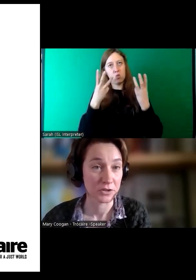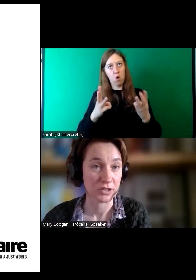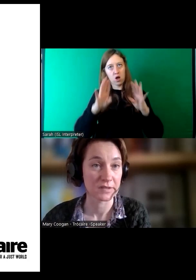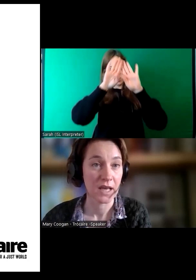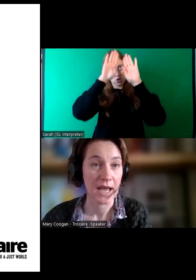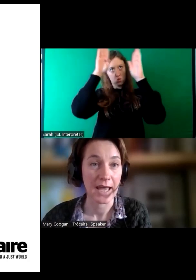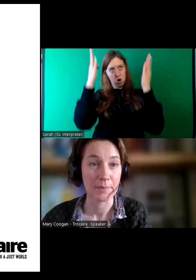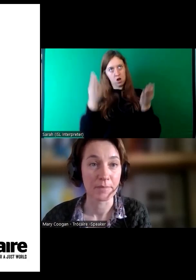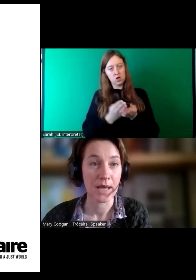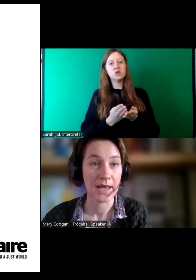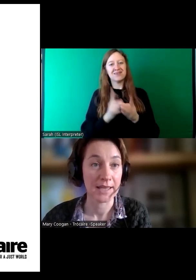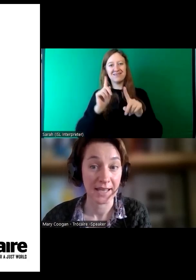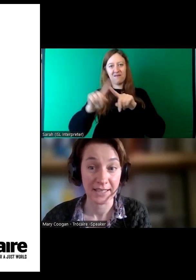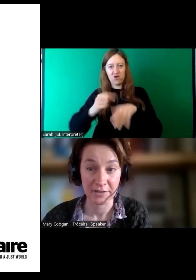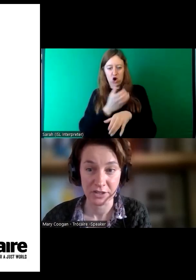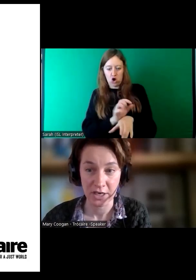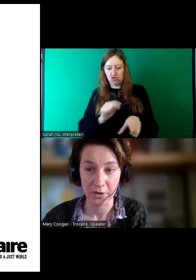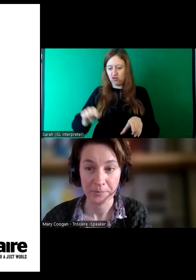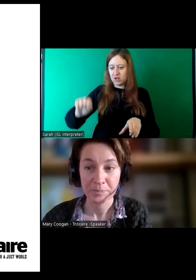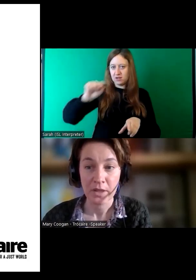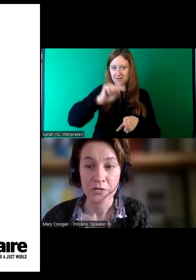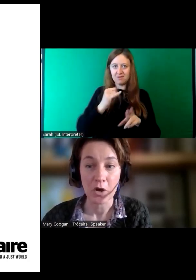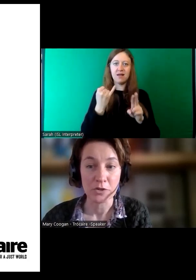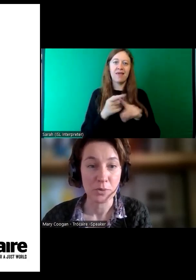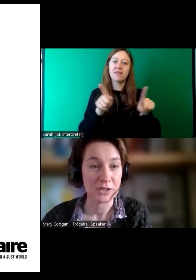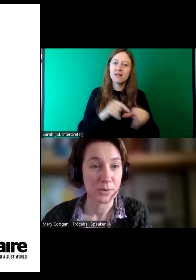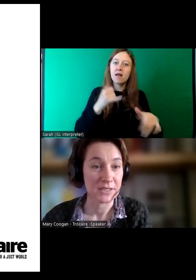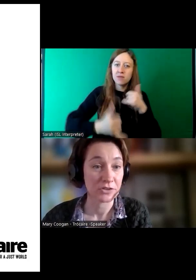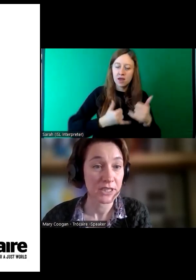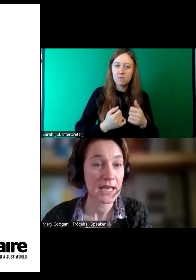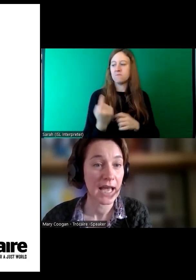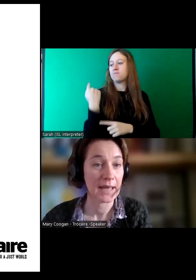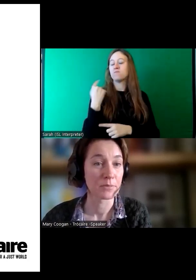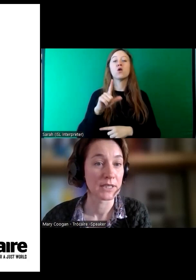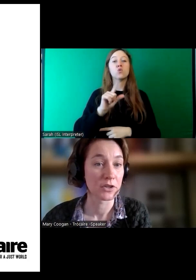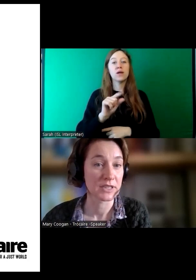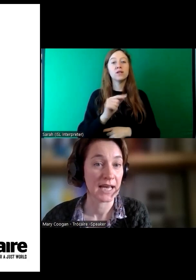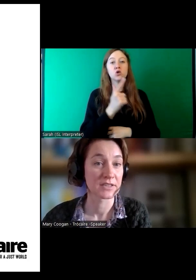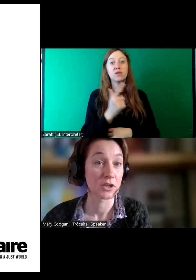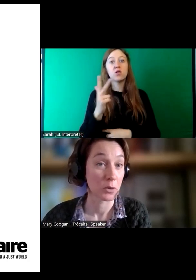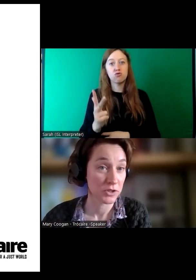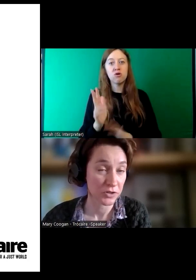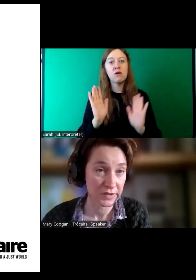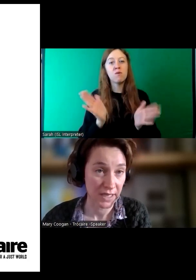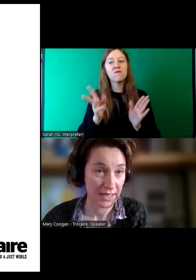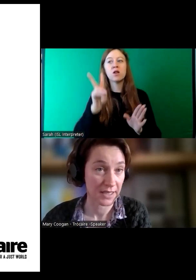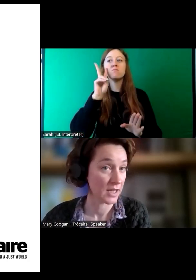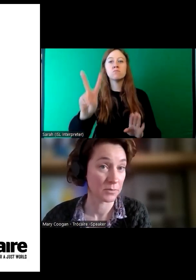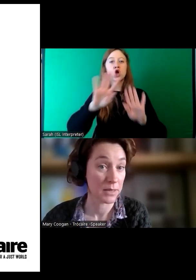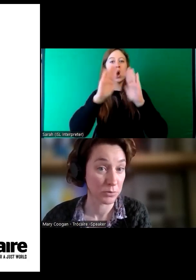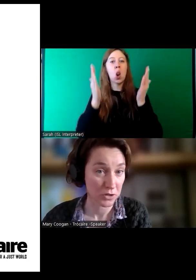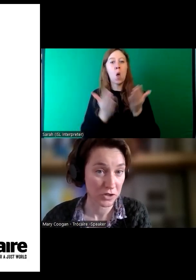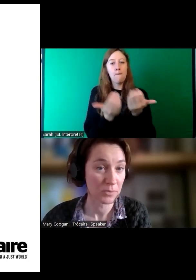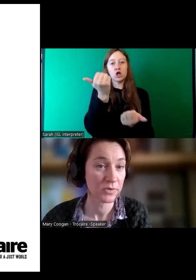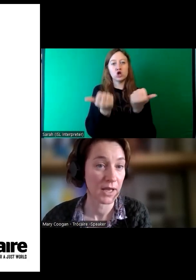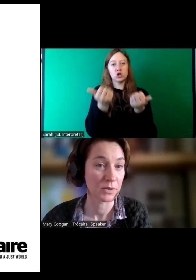several countries in any given year. So in 2023, we looked at global justice